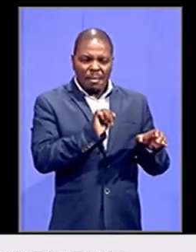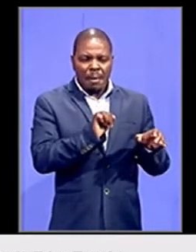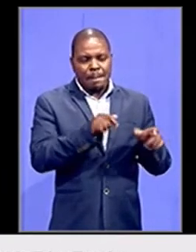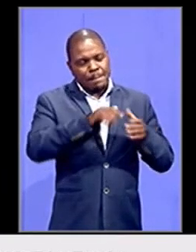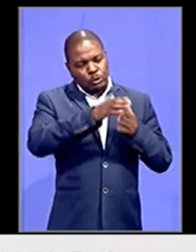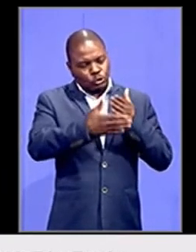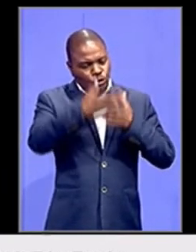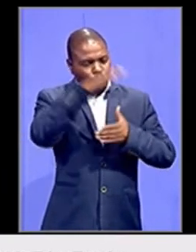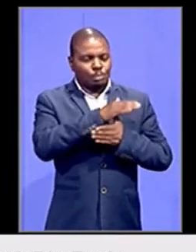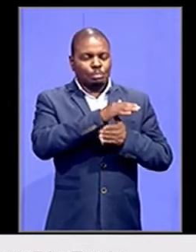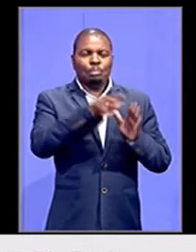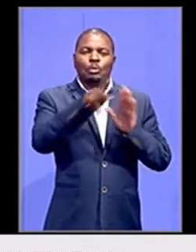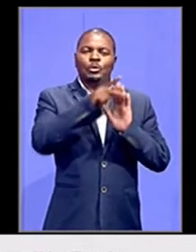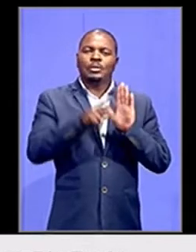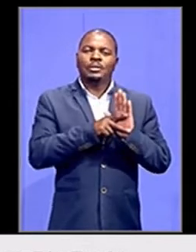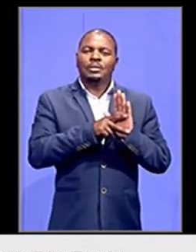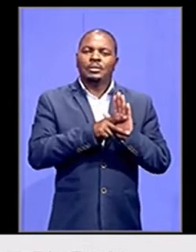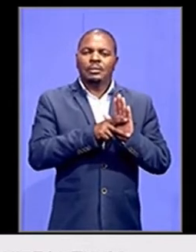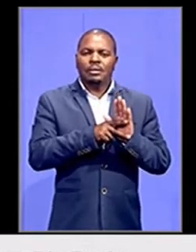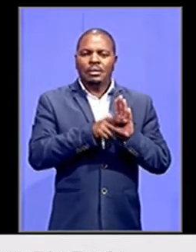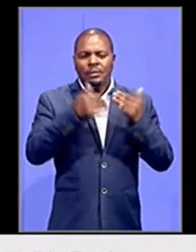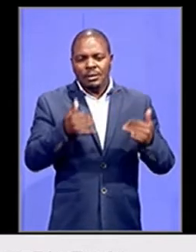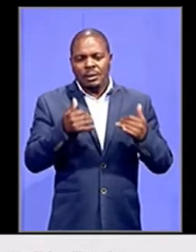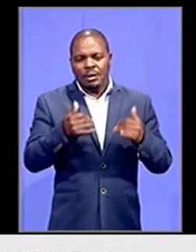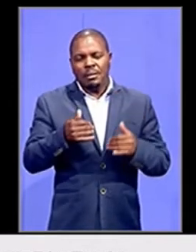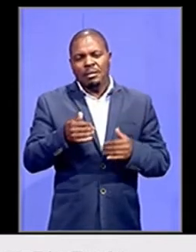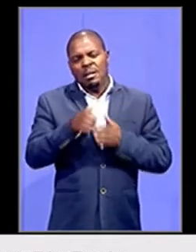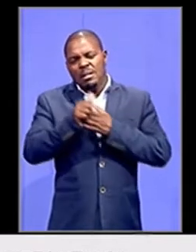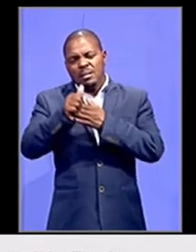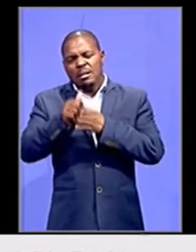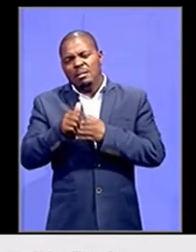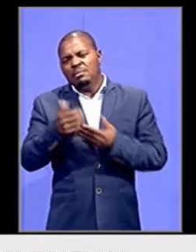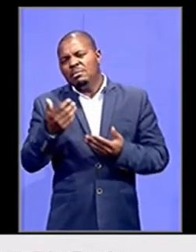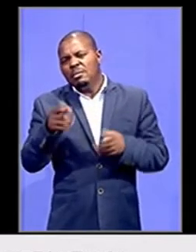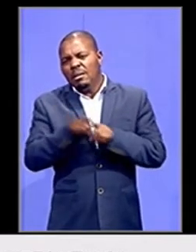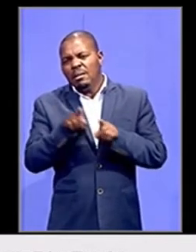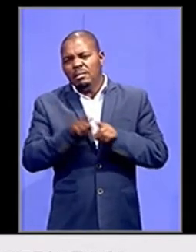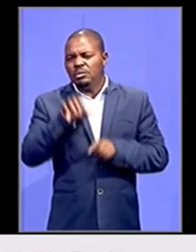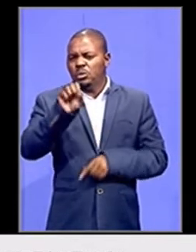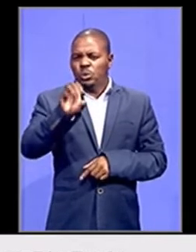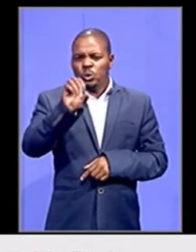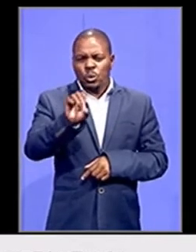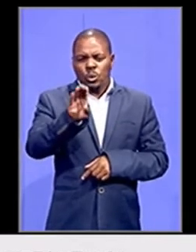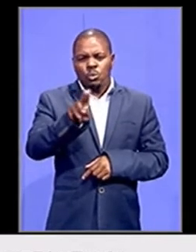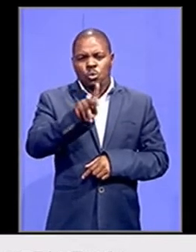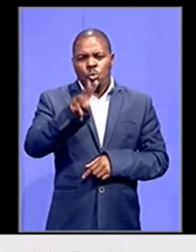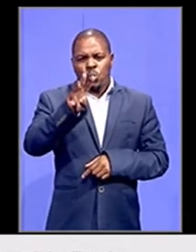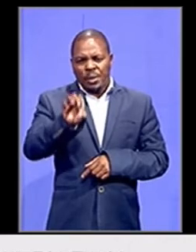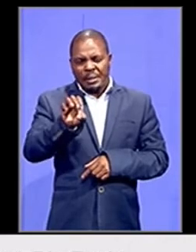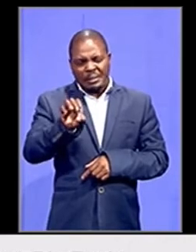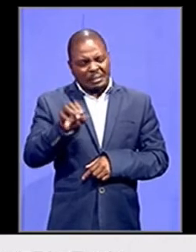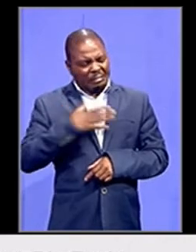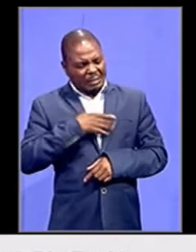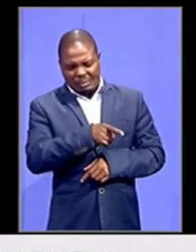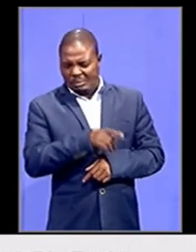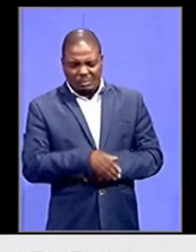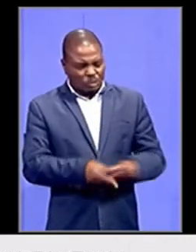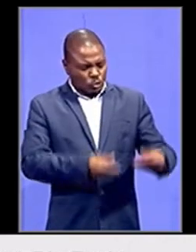to dissatisfaction by Pan-Africanist leaders such as Mangaliso Robert Sobukwe,